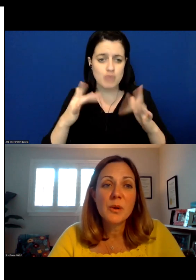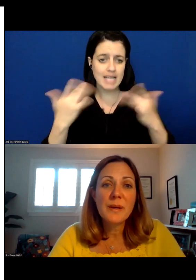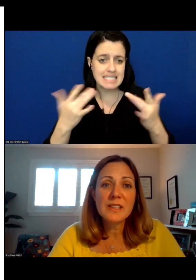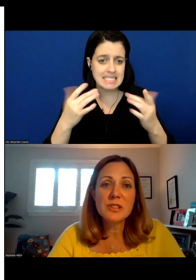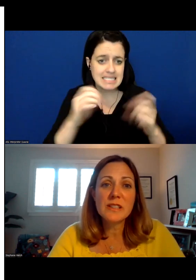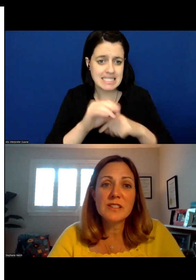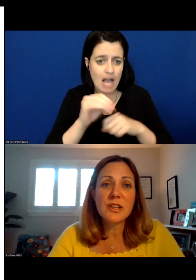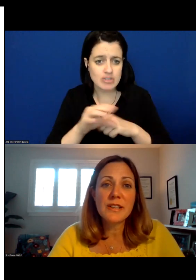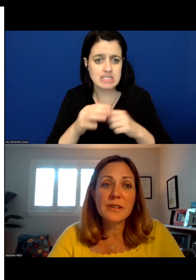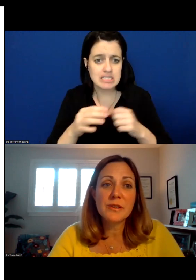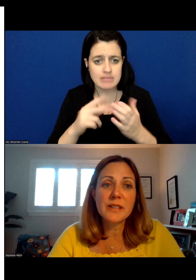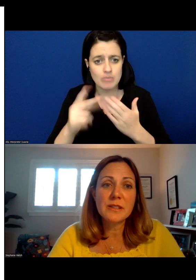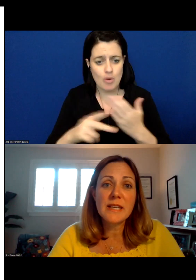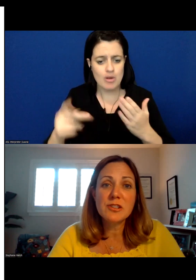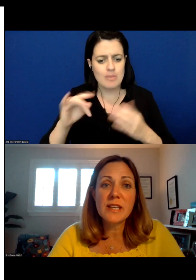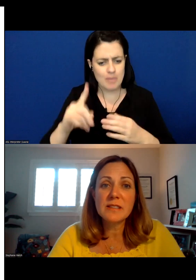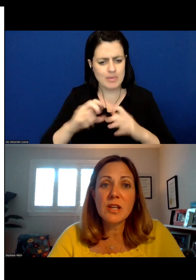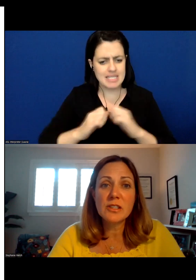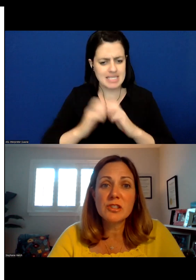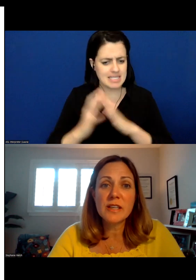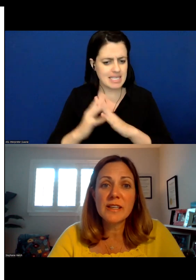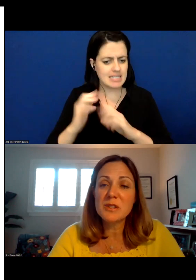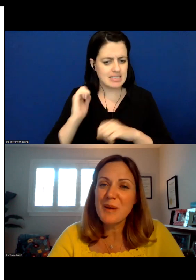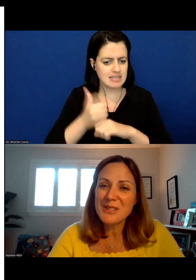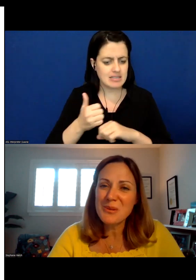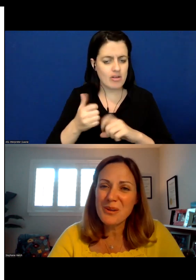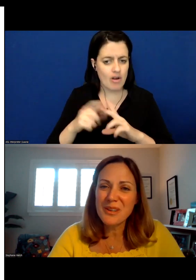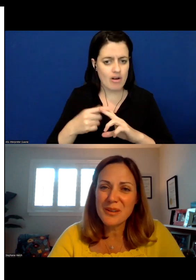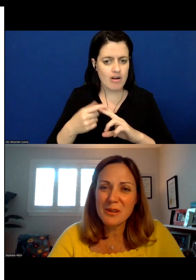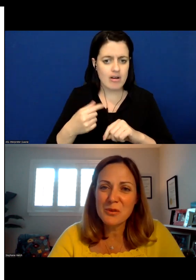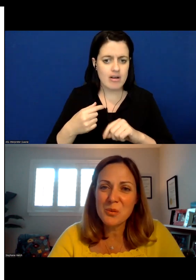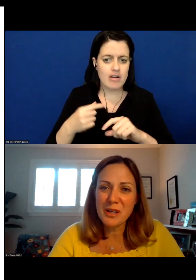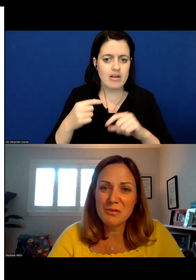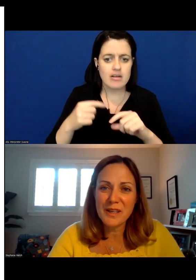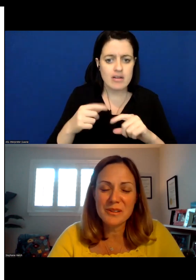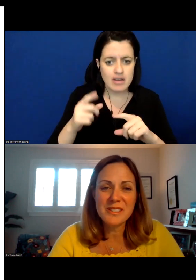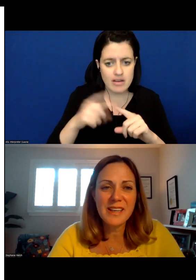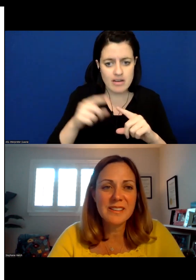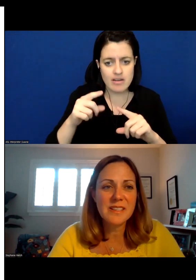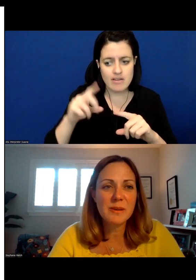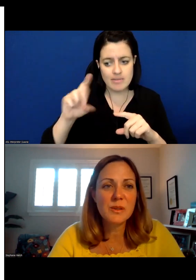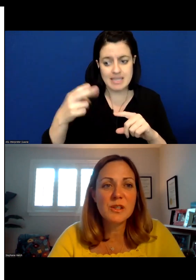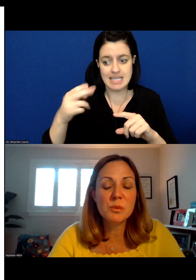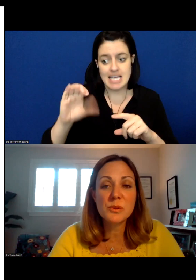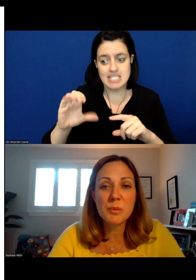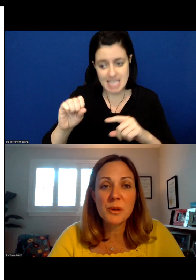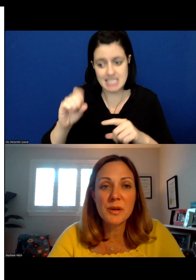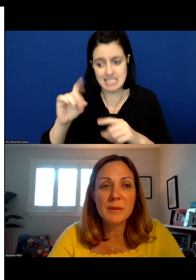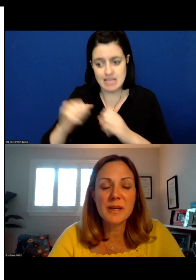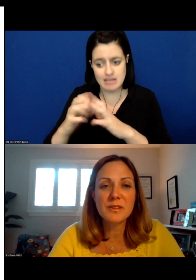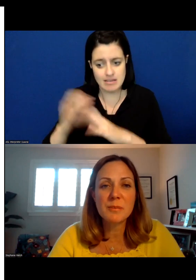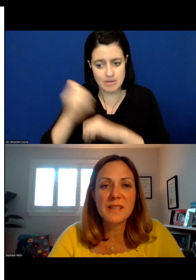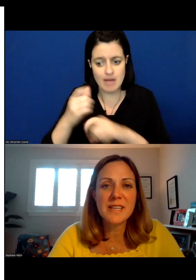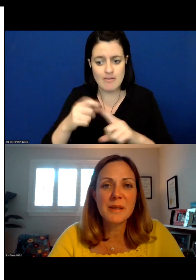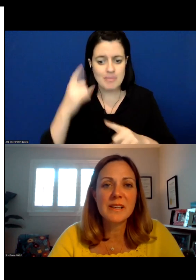that we actually started, or DHCS launched in response to our California wildfires, and really grew the